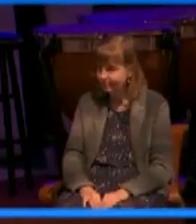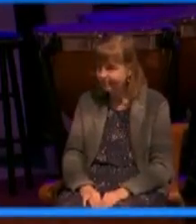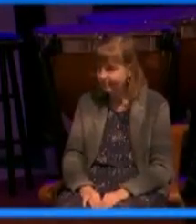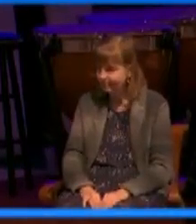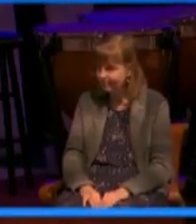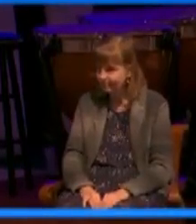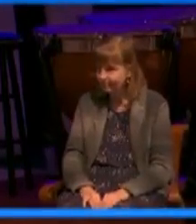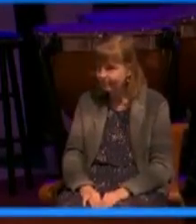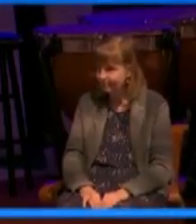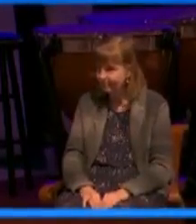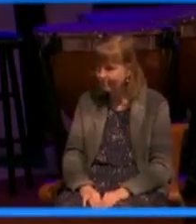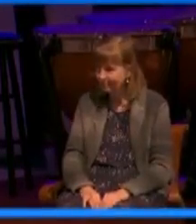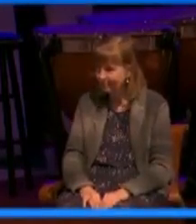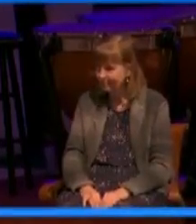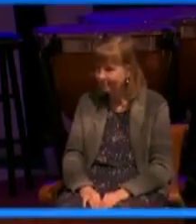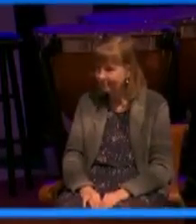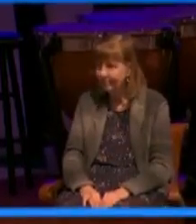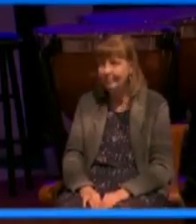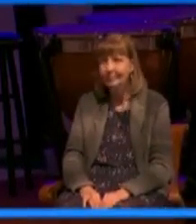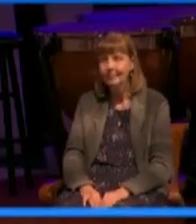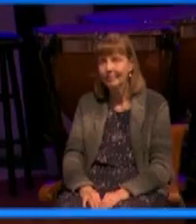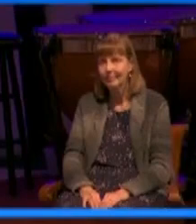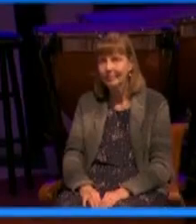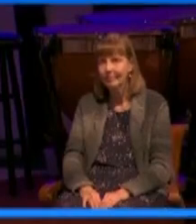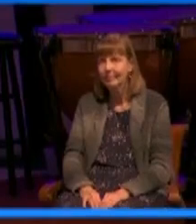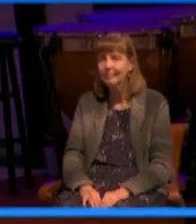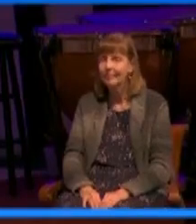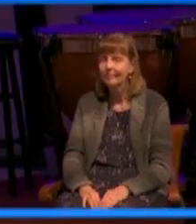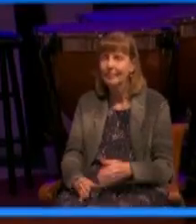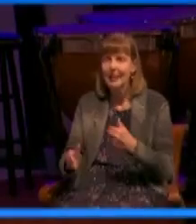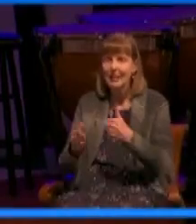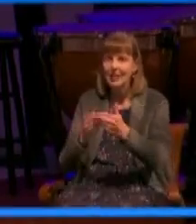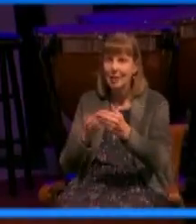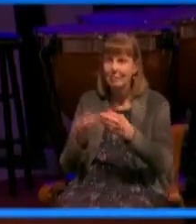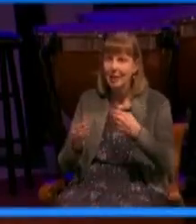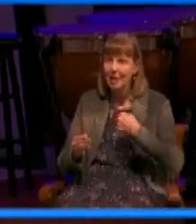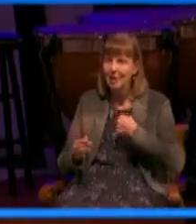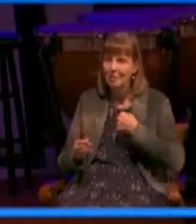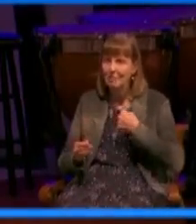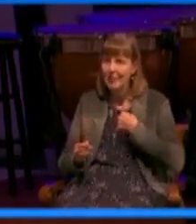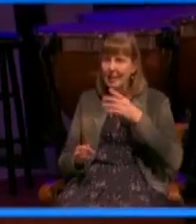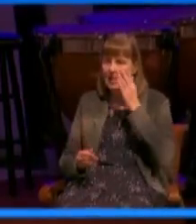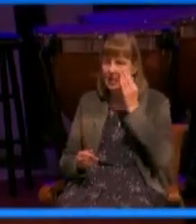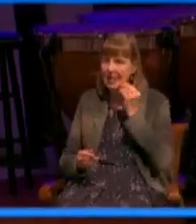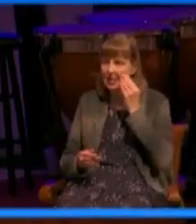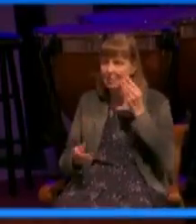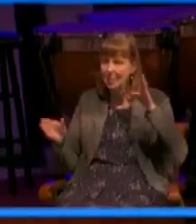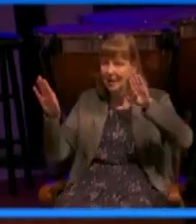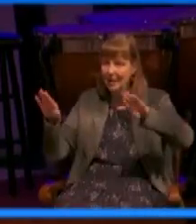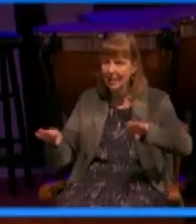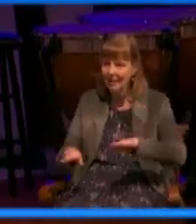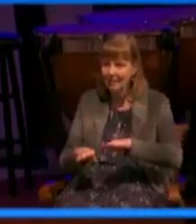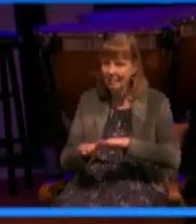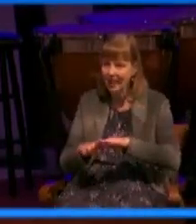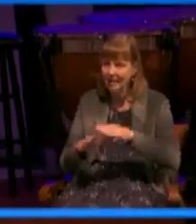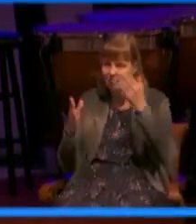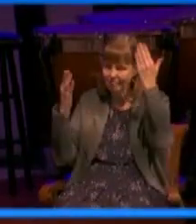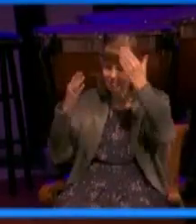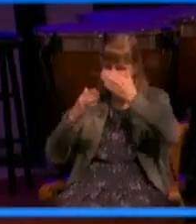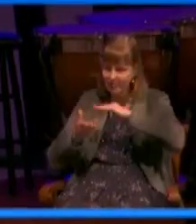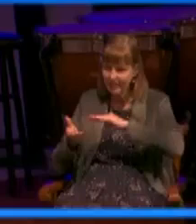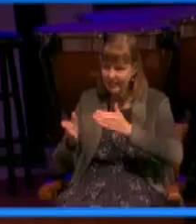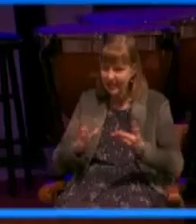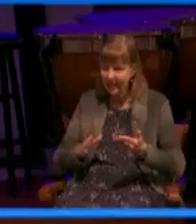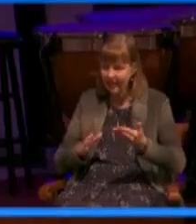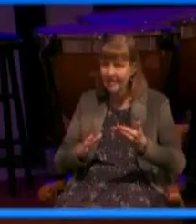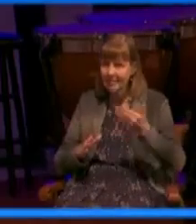Yea, though I walk through the valley of the shadow of death, thou art with me. God keeps his word. You will